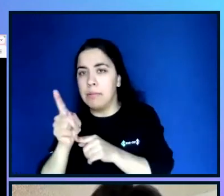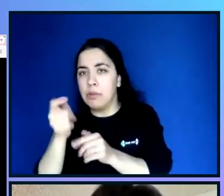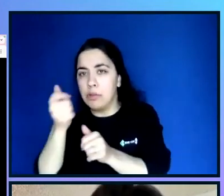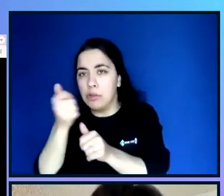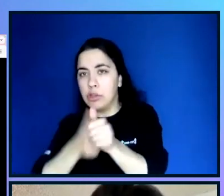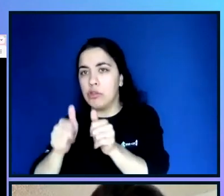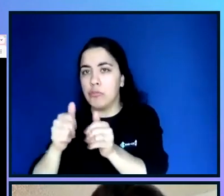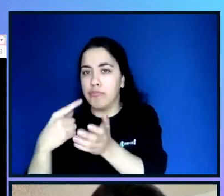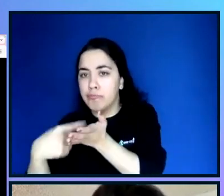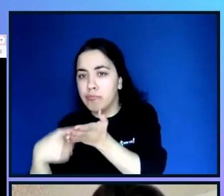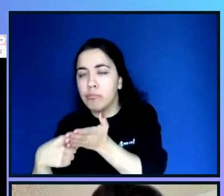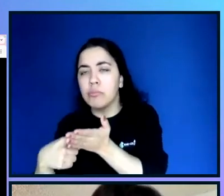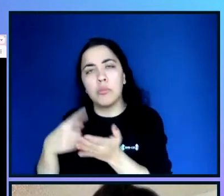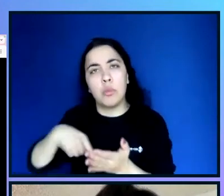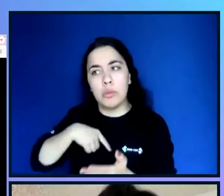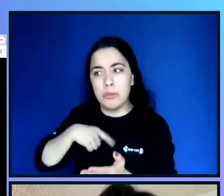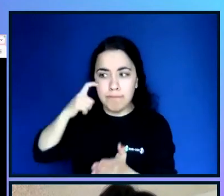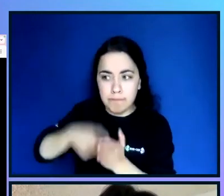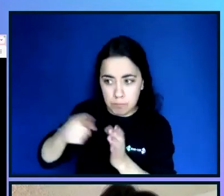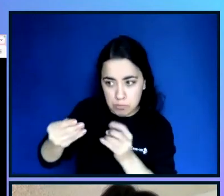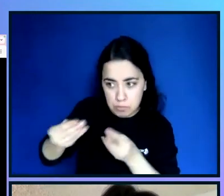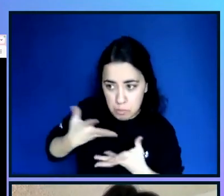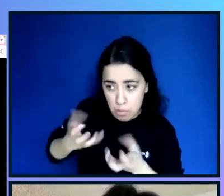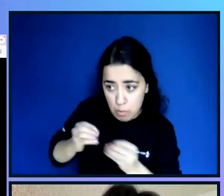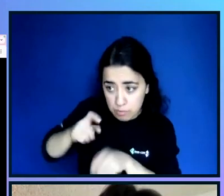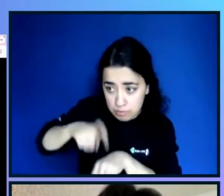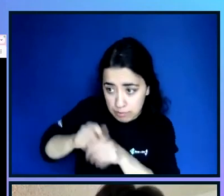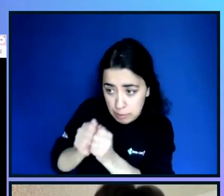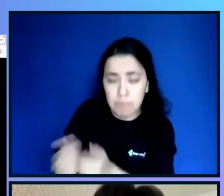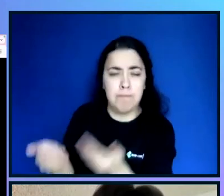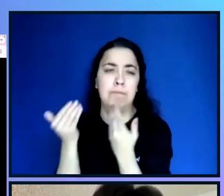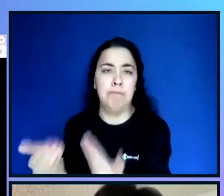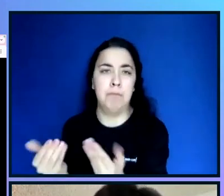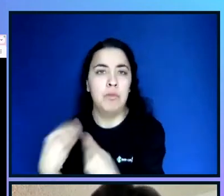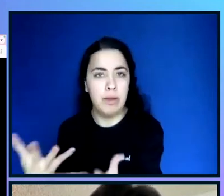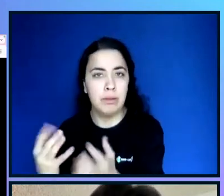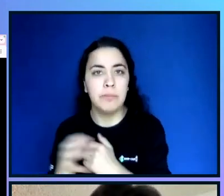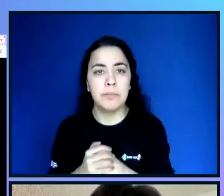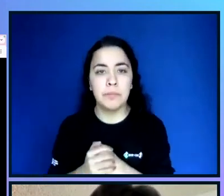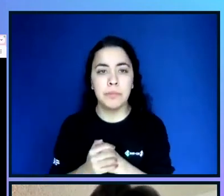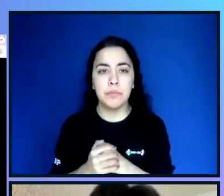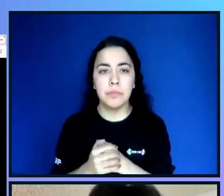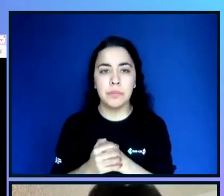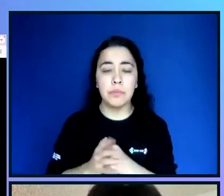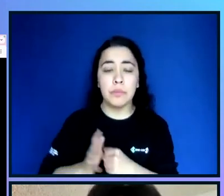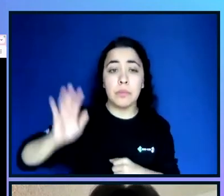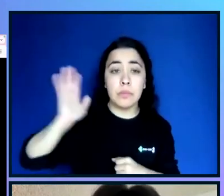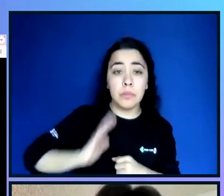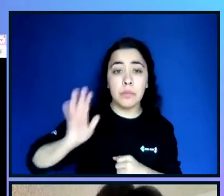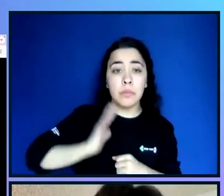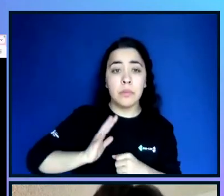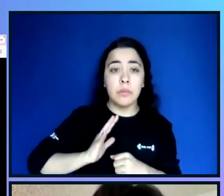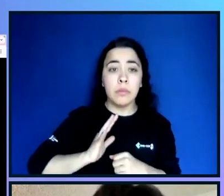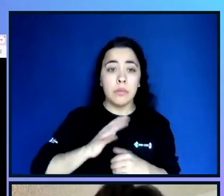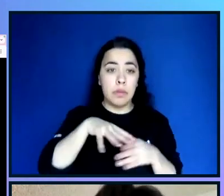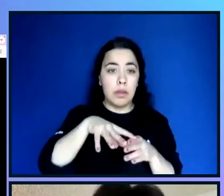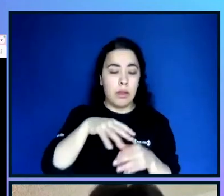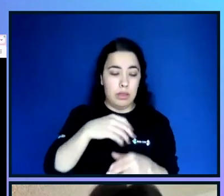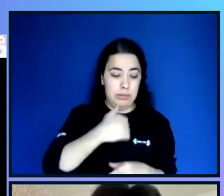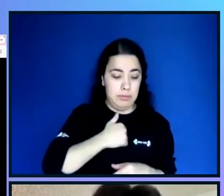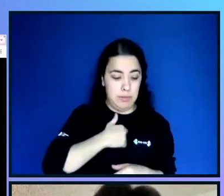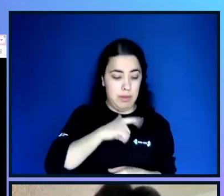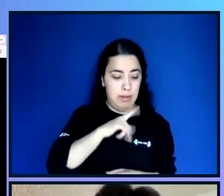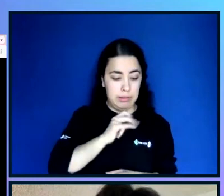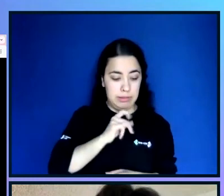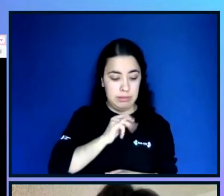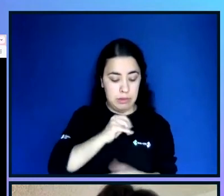together. We shifted from external content for pre-work or a LinkedIn Learning course to our own bespoke internal content for